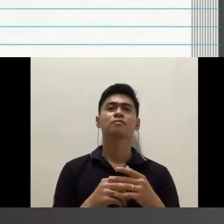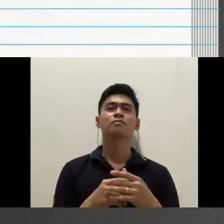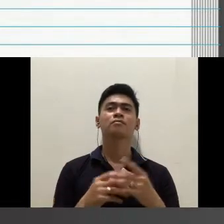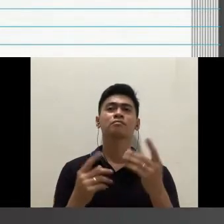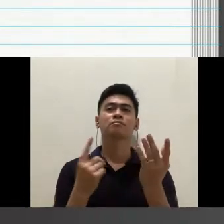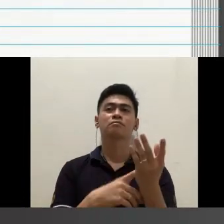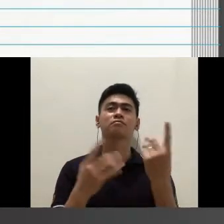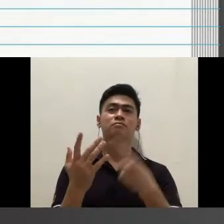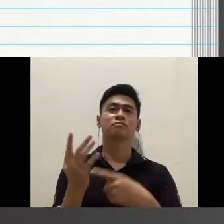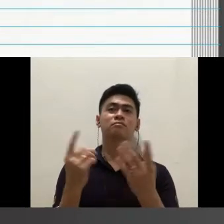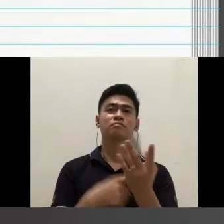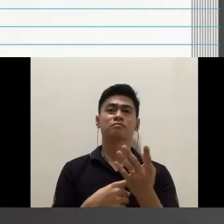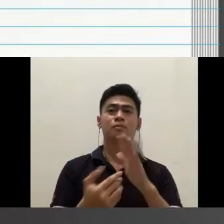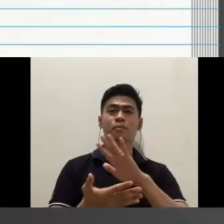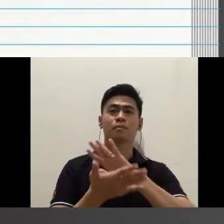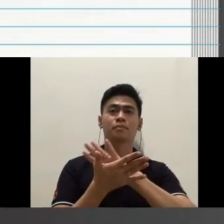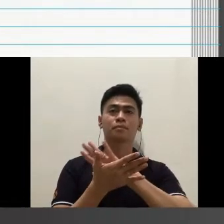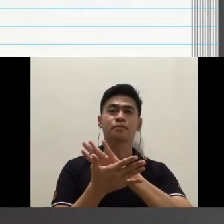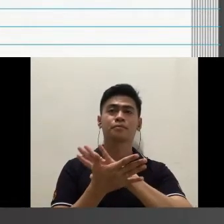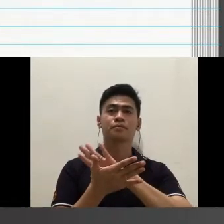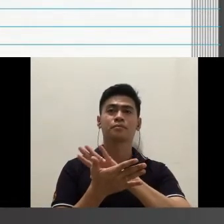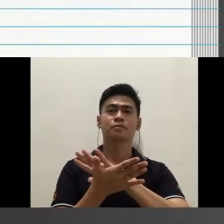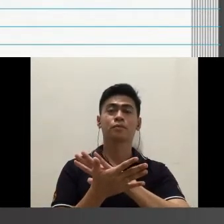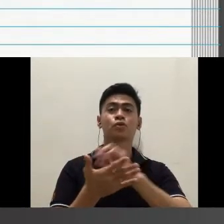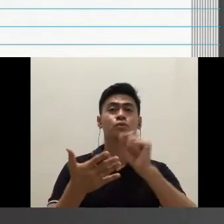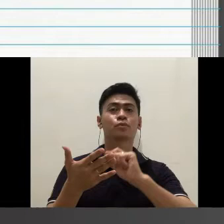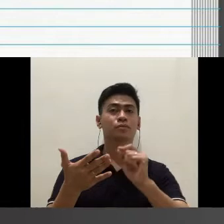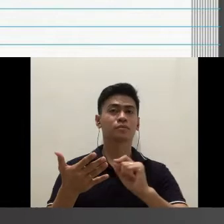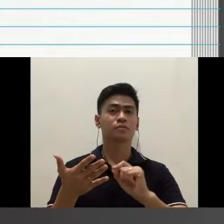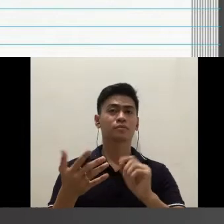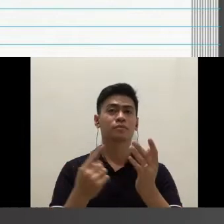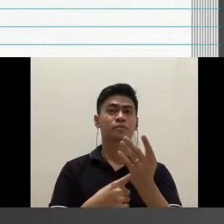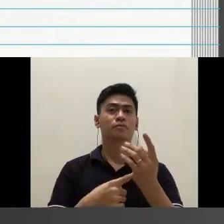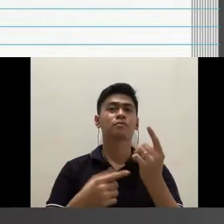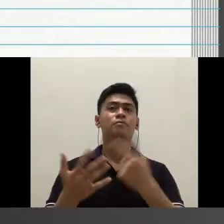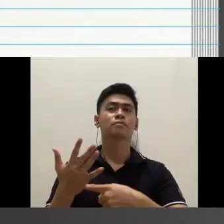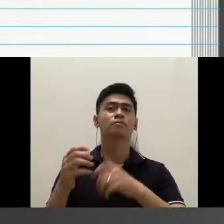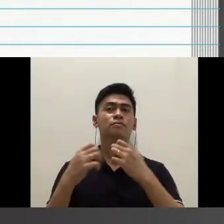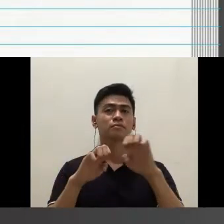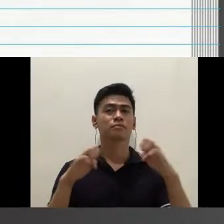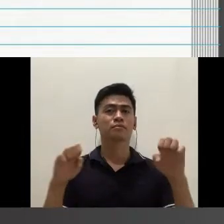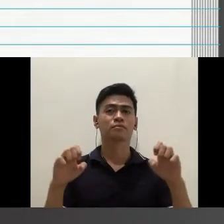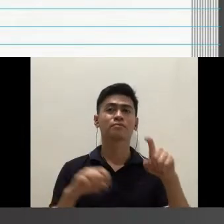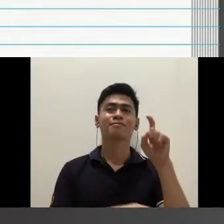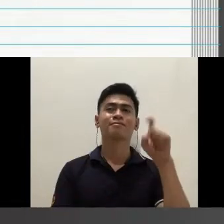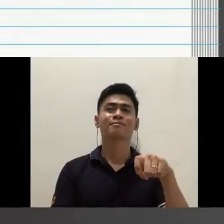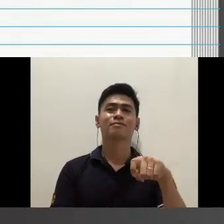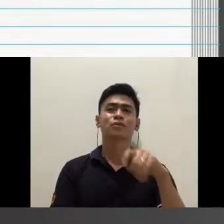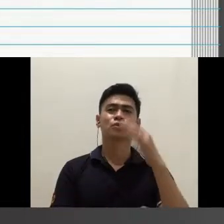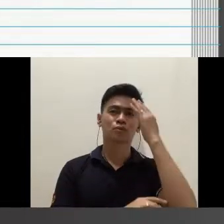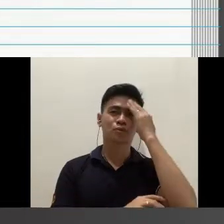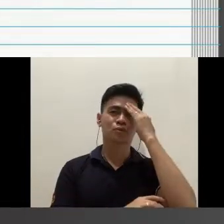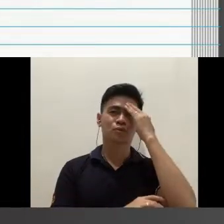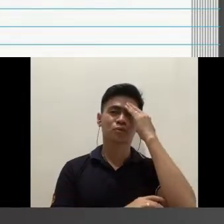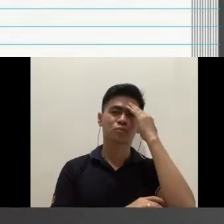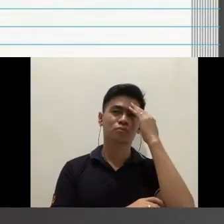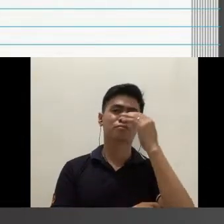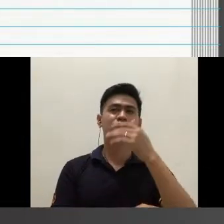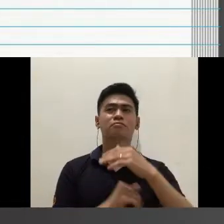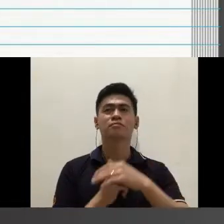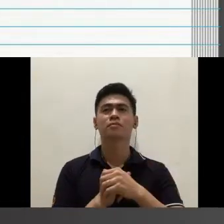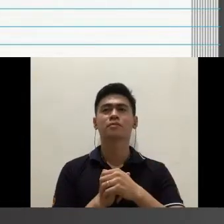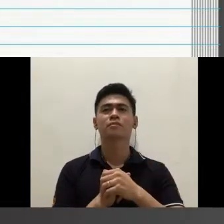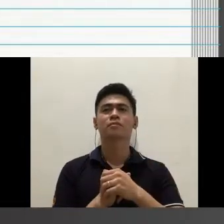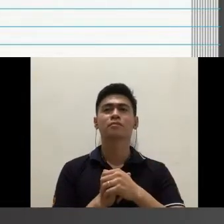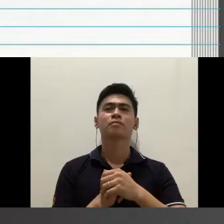type of writing is basically a debate typed out on paper. As you write an argumentative essay,